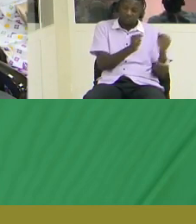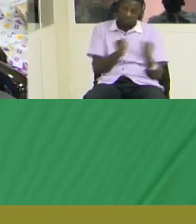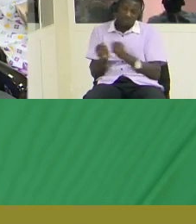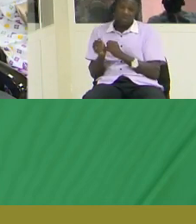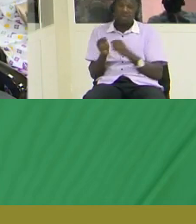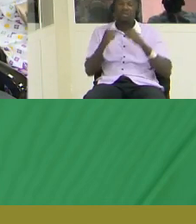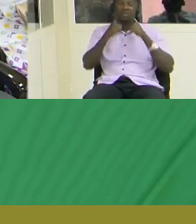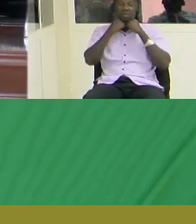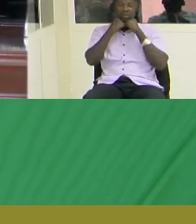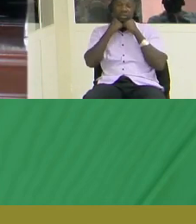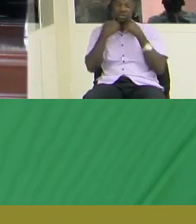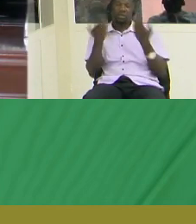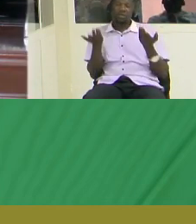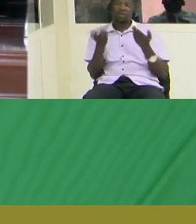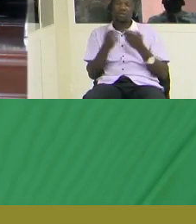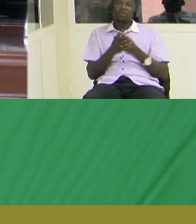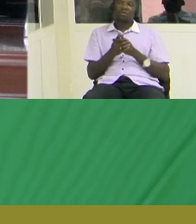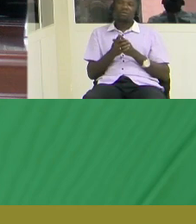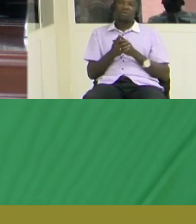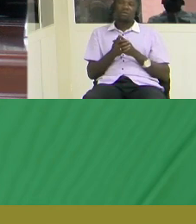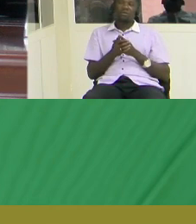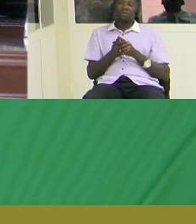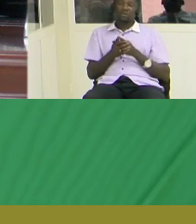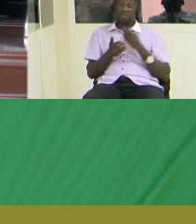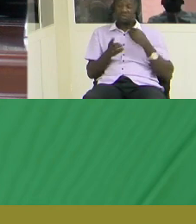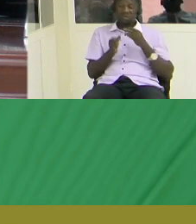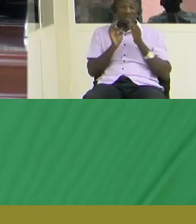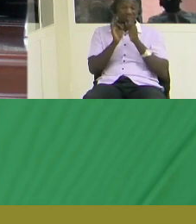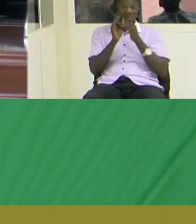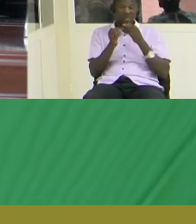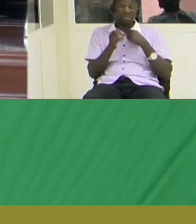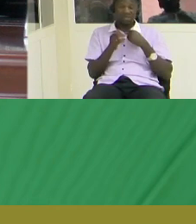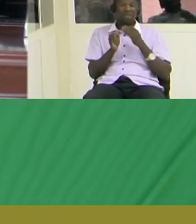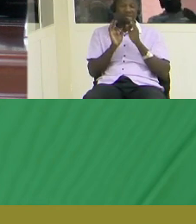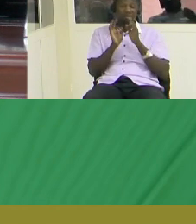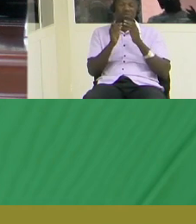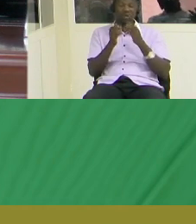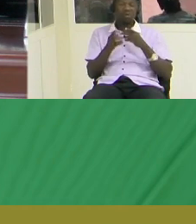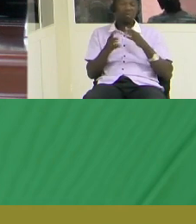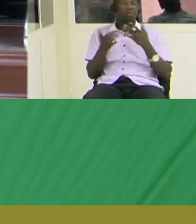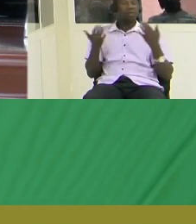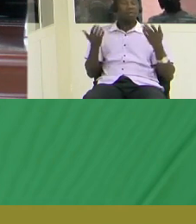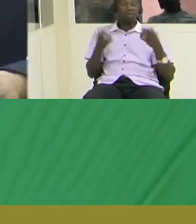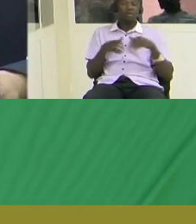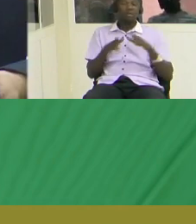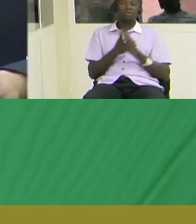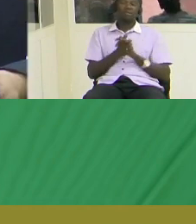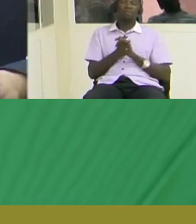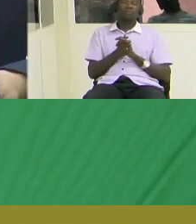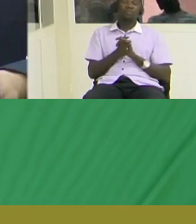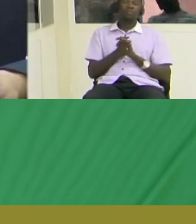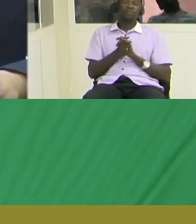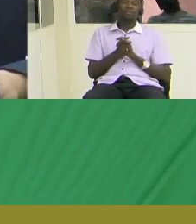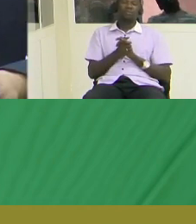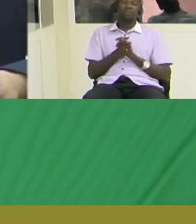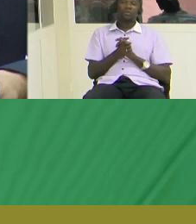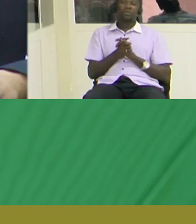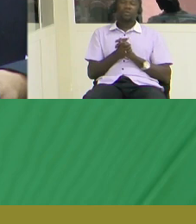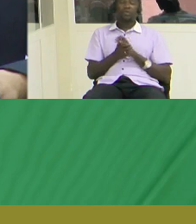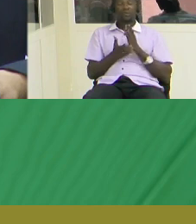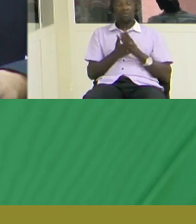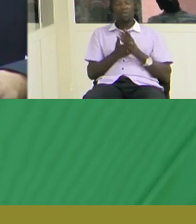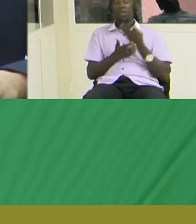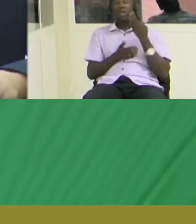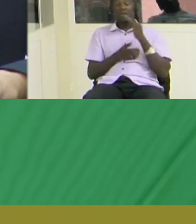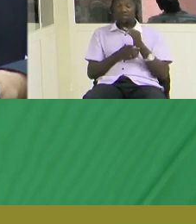supported by in several quarters what's your take on not well if dampen Jai has a theory because I've